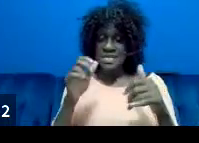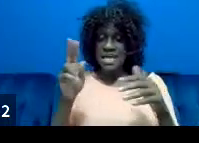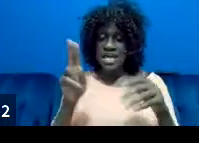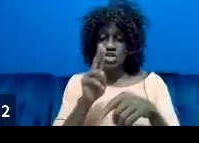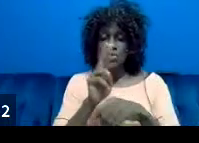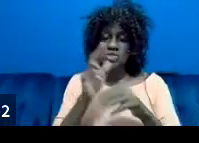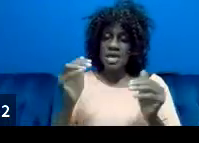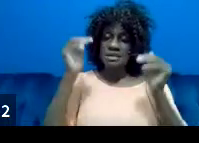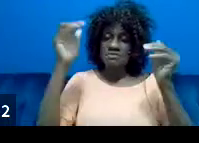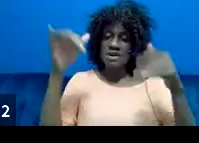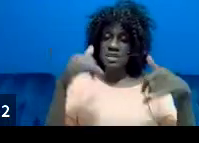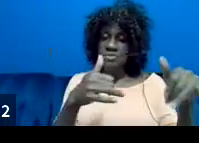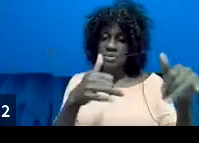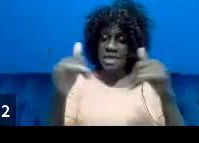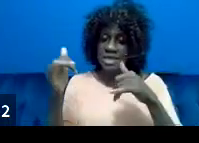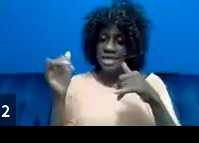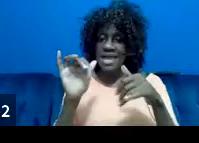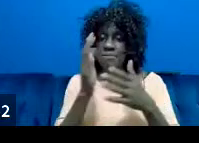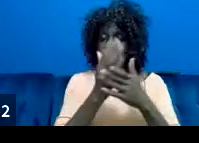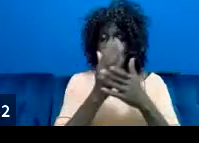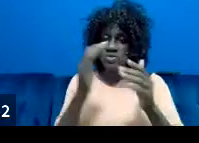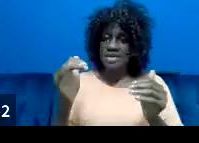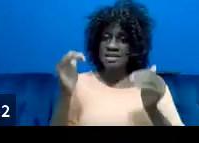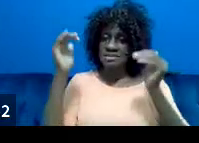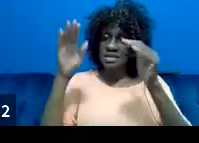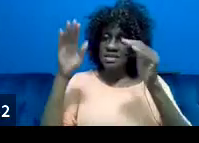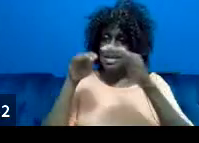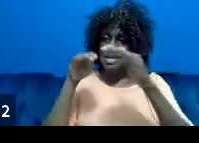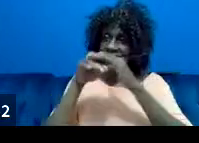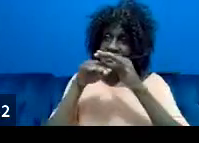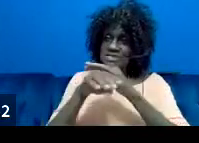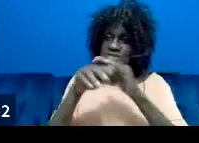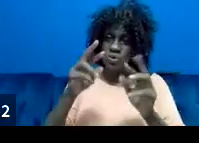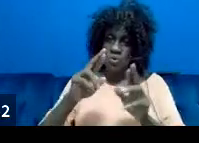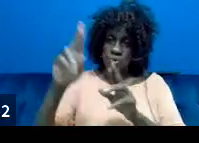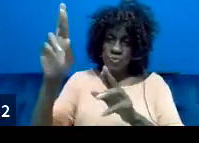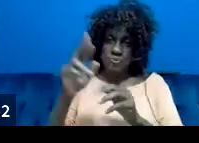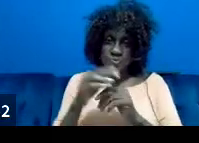elevated play component and part of the elevated accessible route.